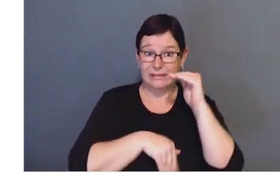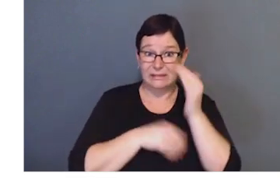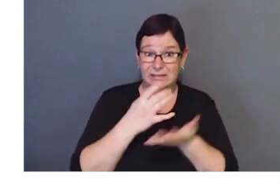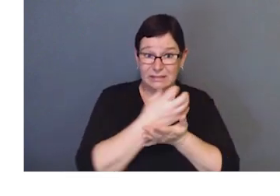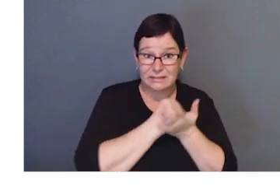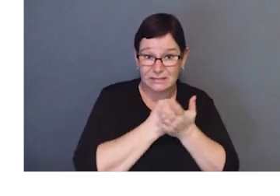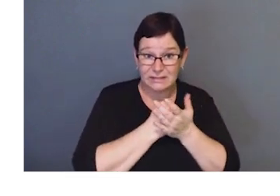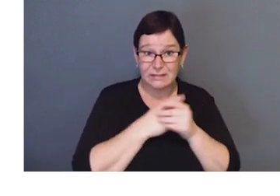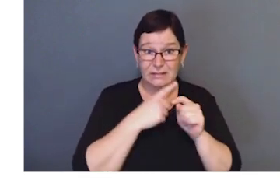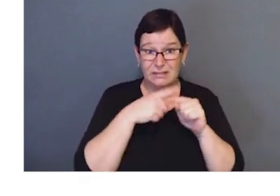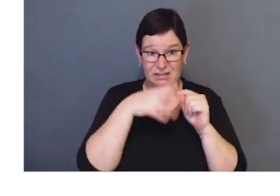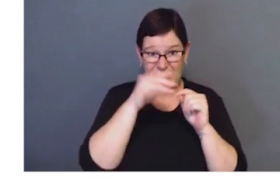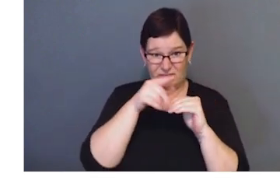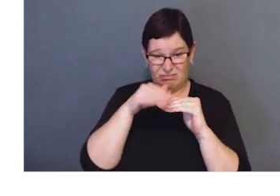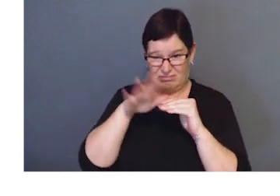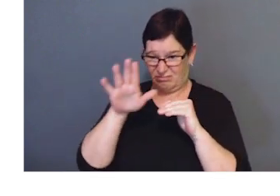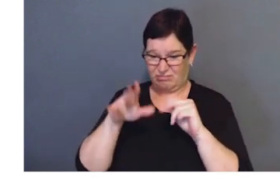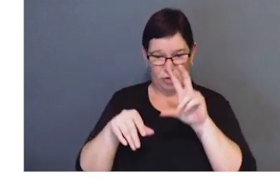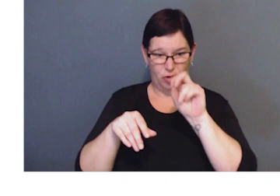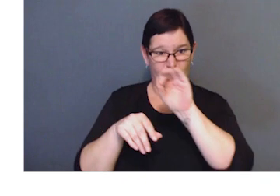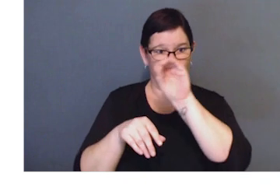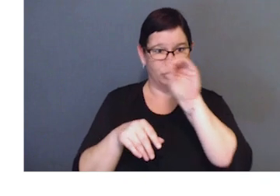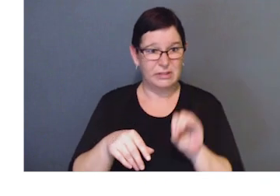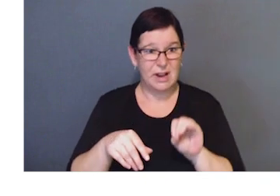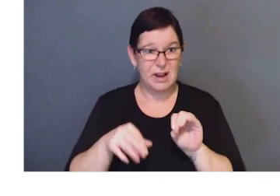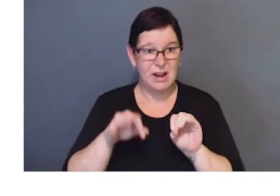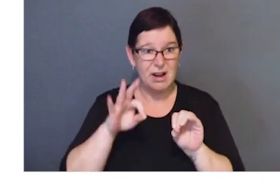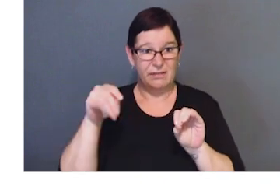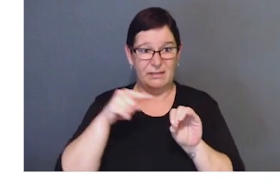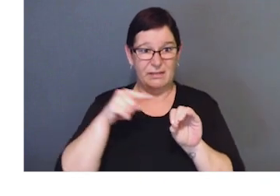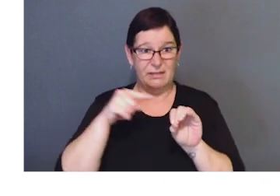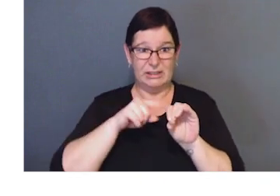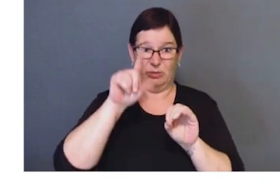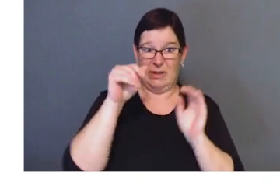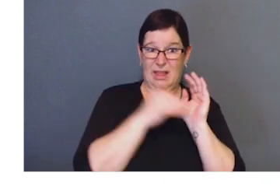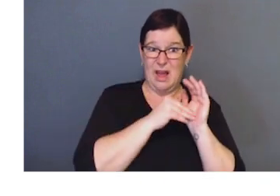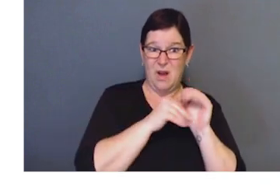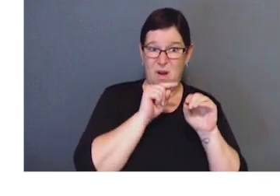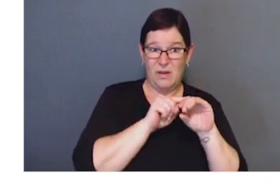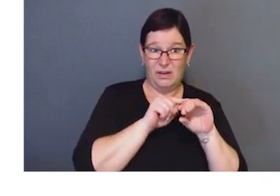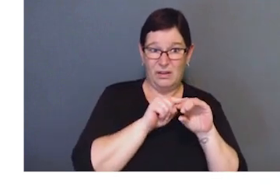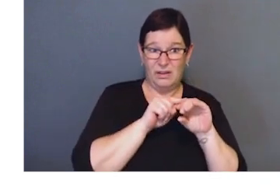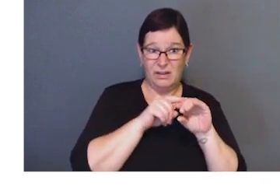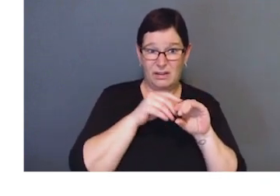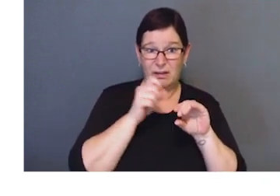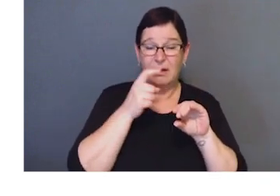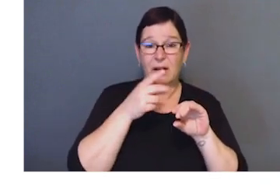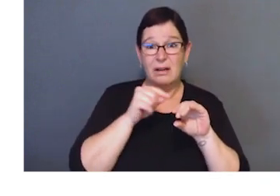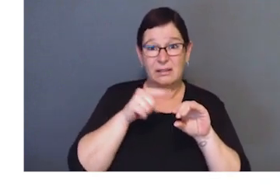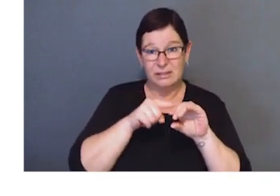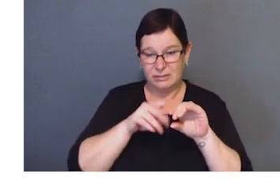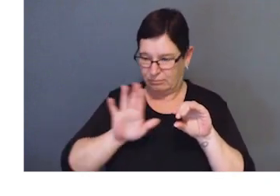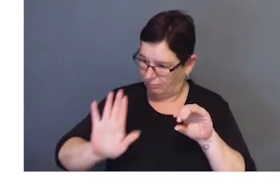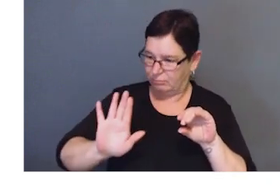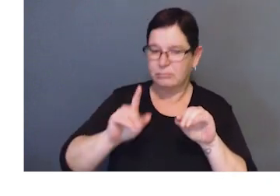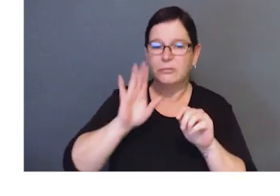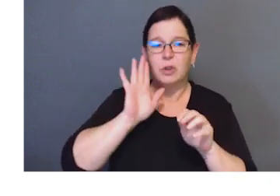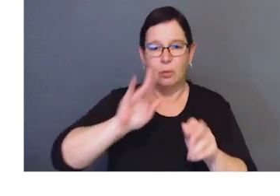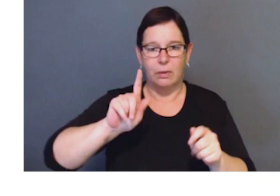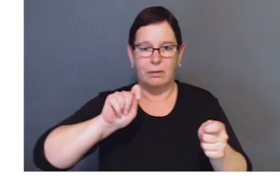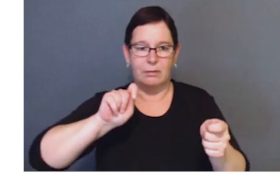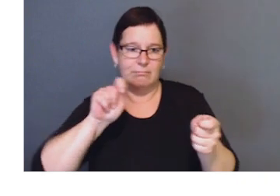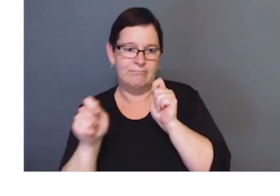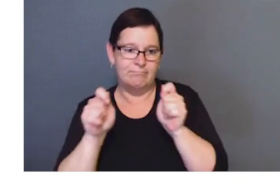you paid at least 30% of your 2021 adjusted family net income on rent for your principal residence in